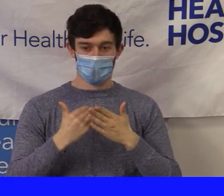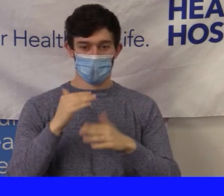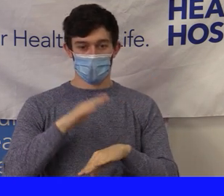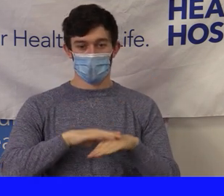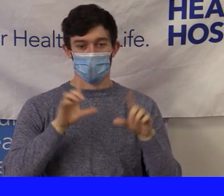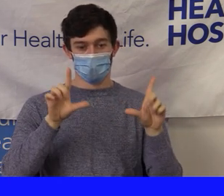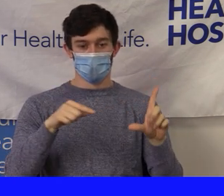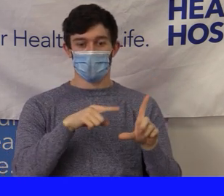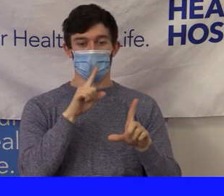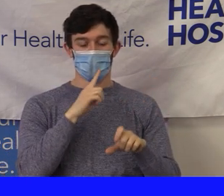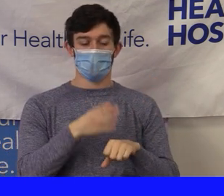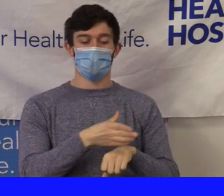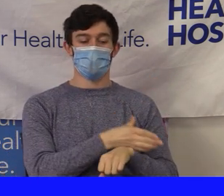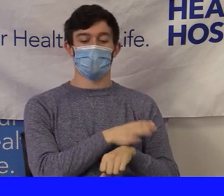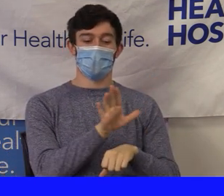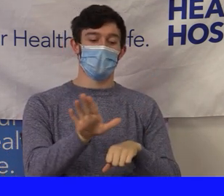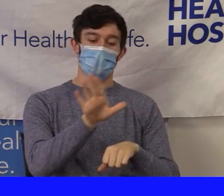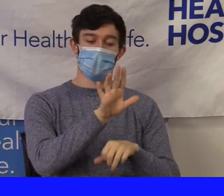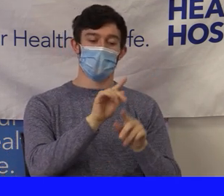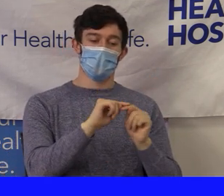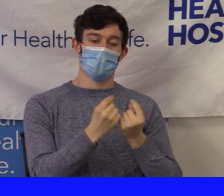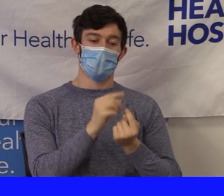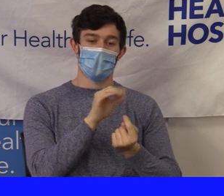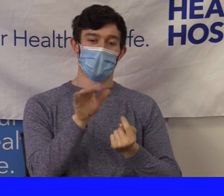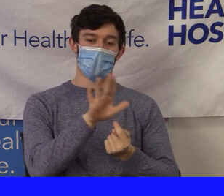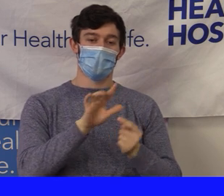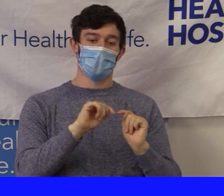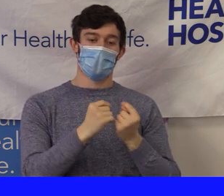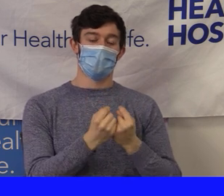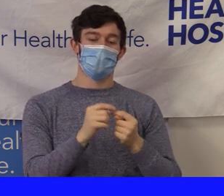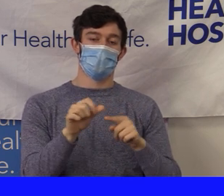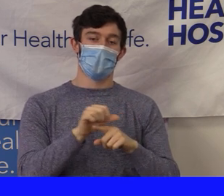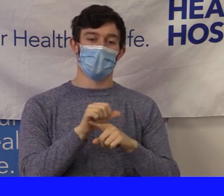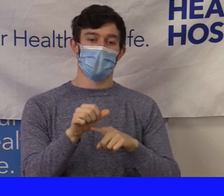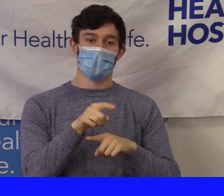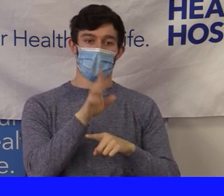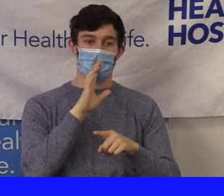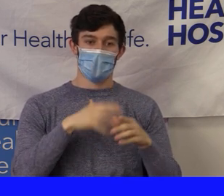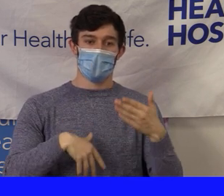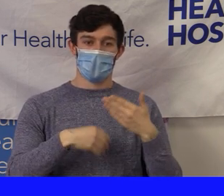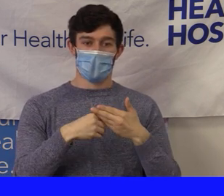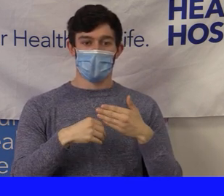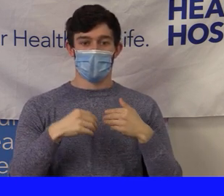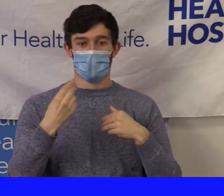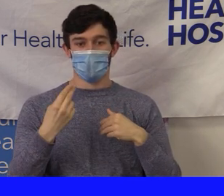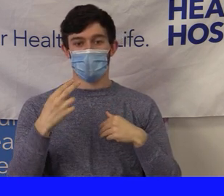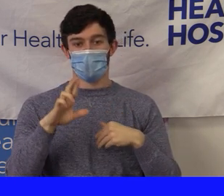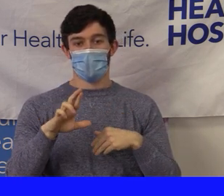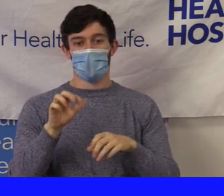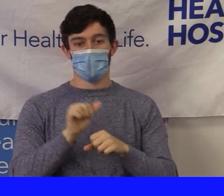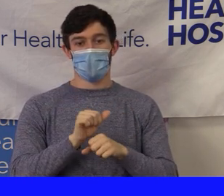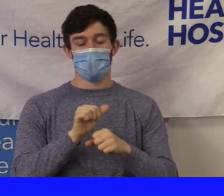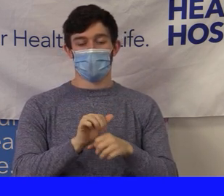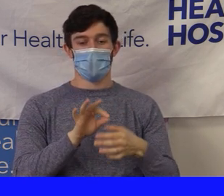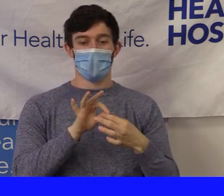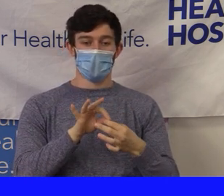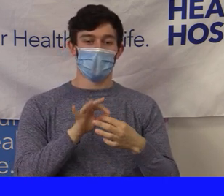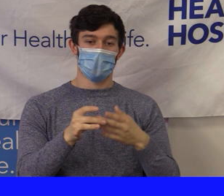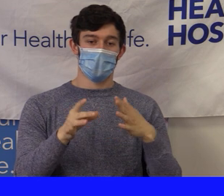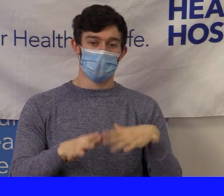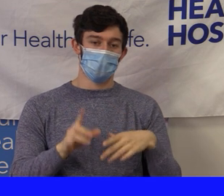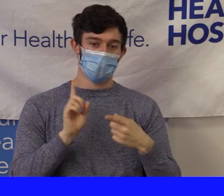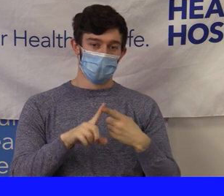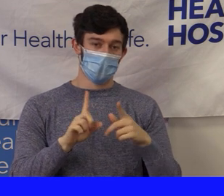to enhance their team and their team practices. They will add a dedicated human resources labor relations leader to